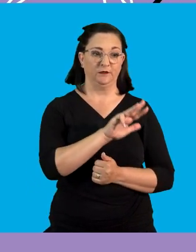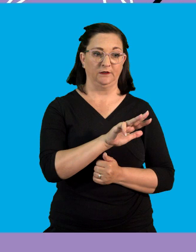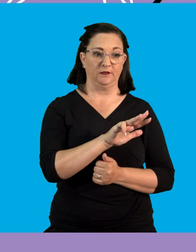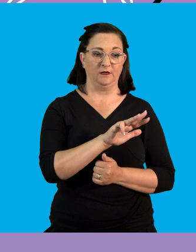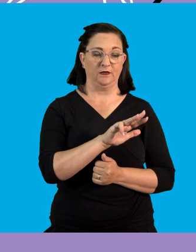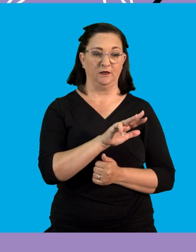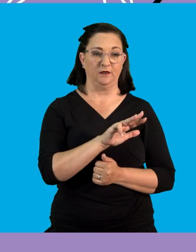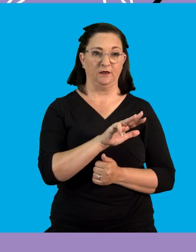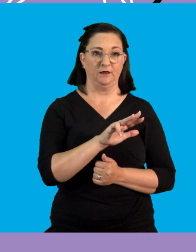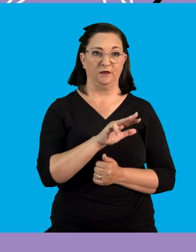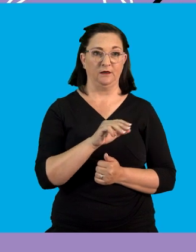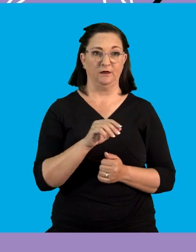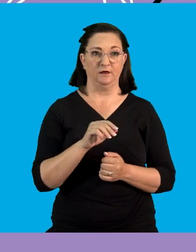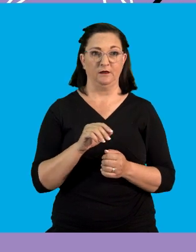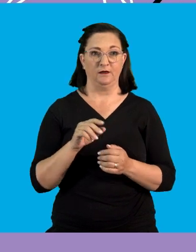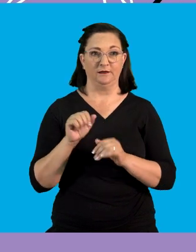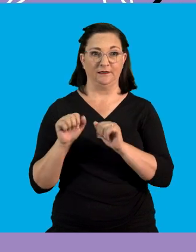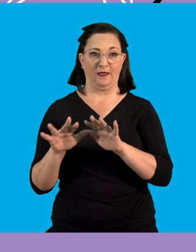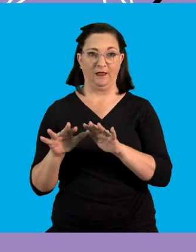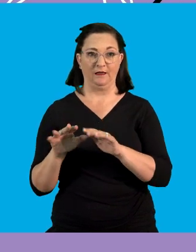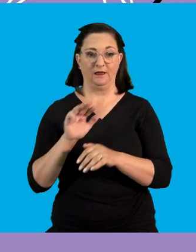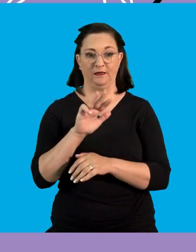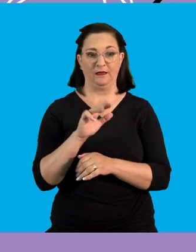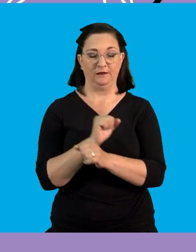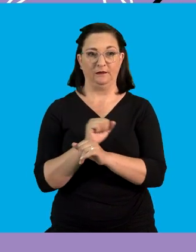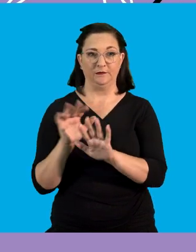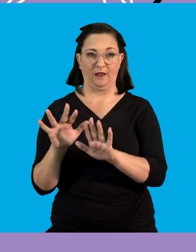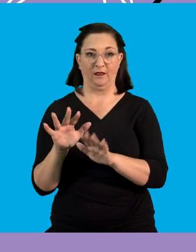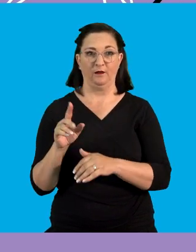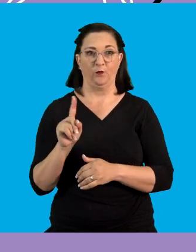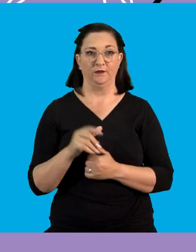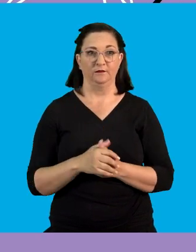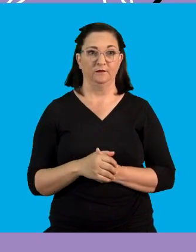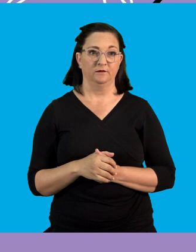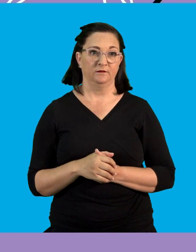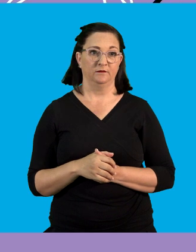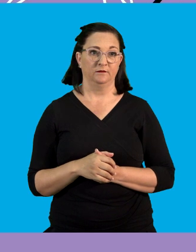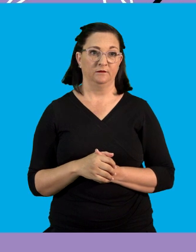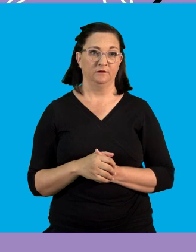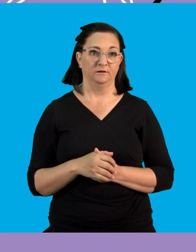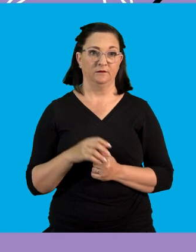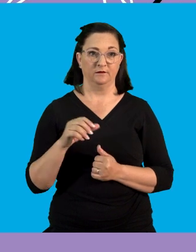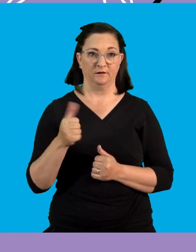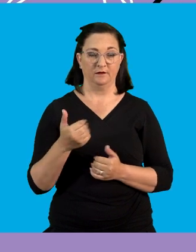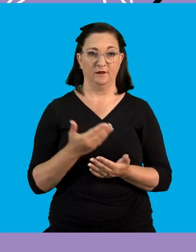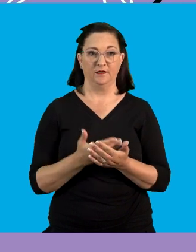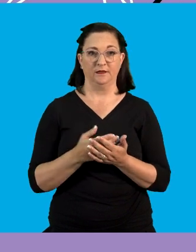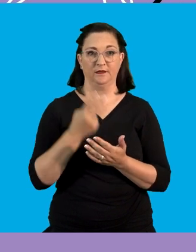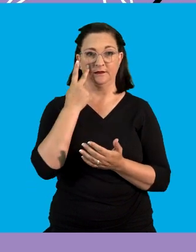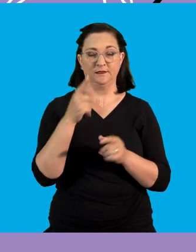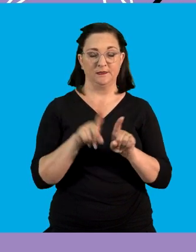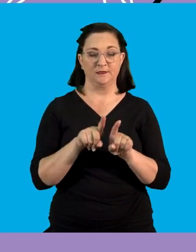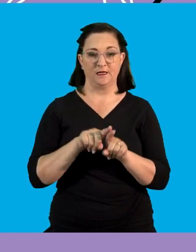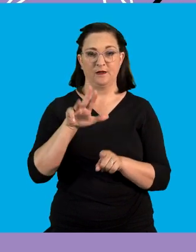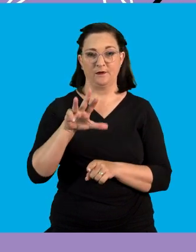2. So 18 divided by 2 is 9. 5 multiplied by 2 is 10. 9 times 10 is 90. And